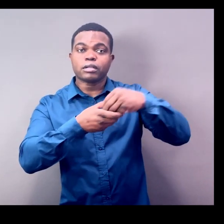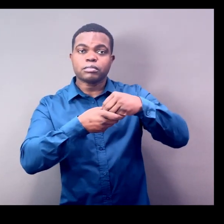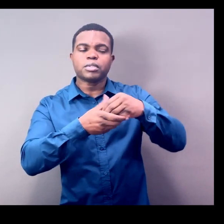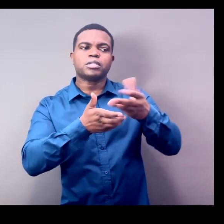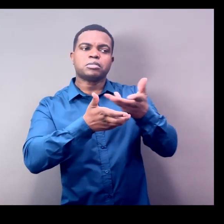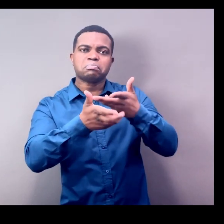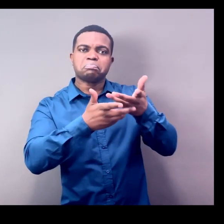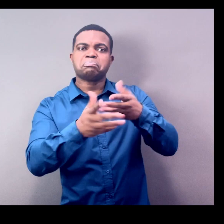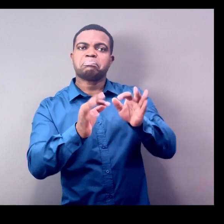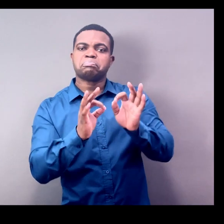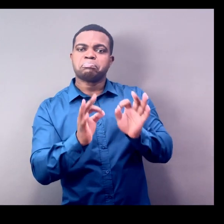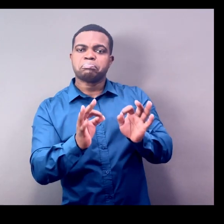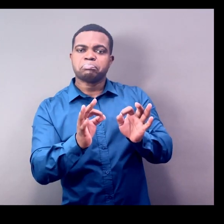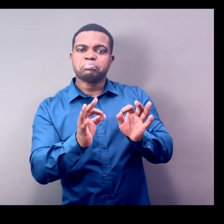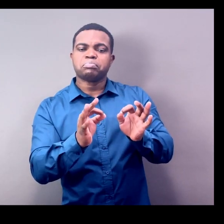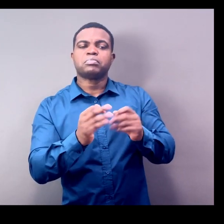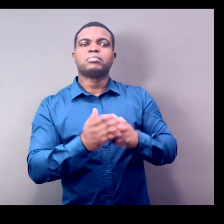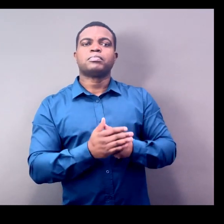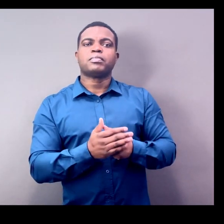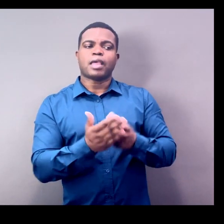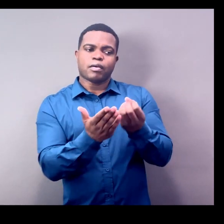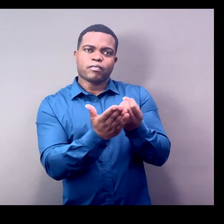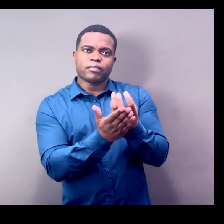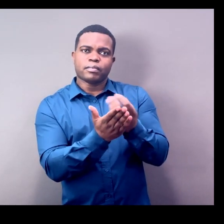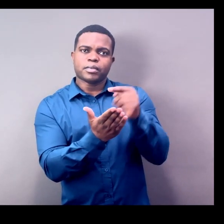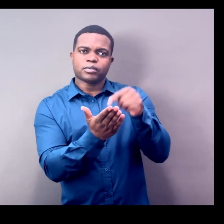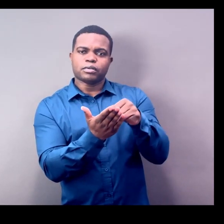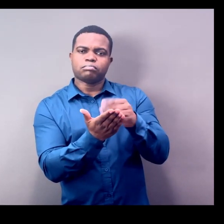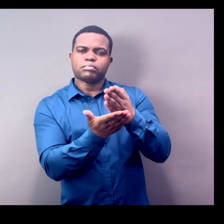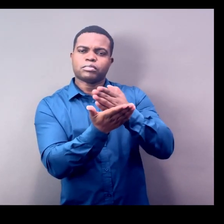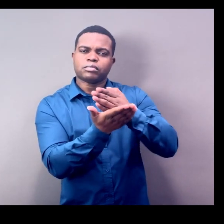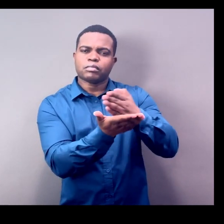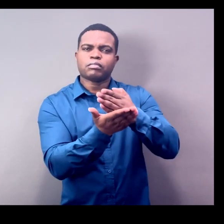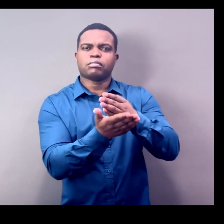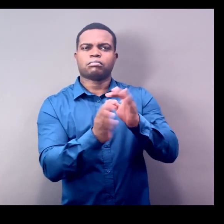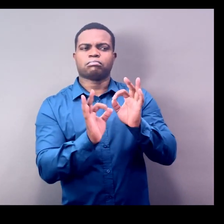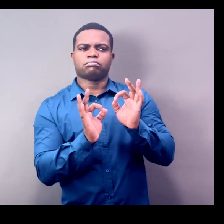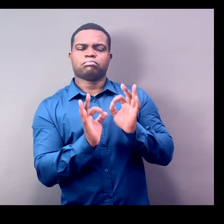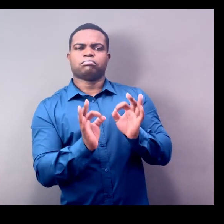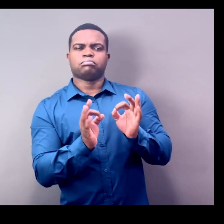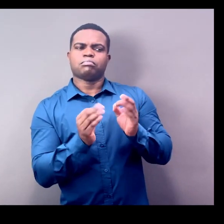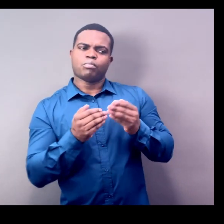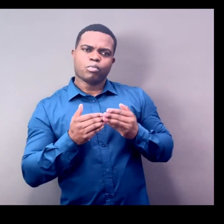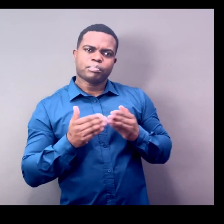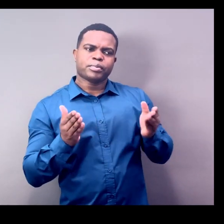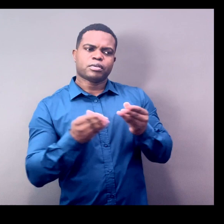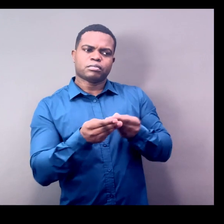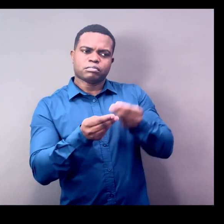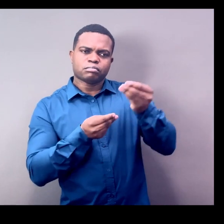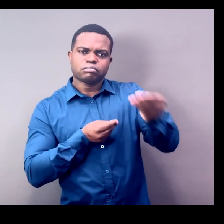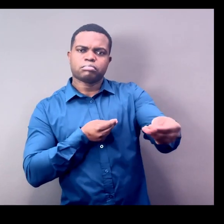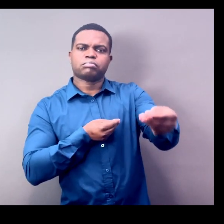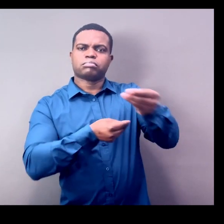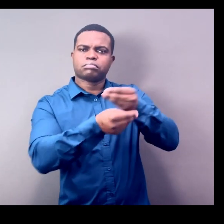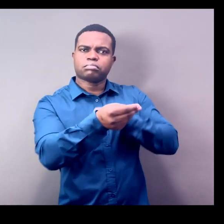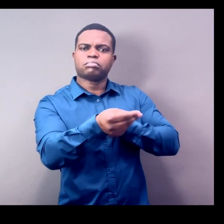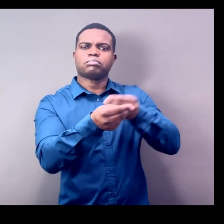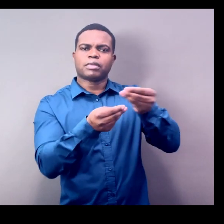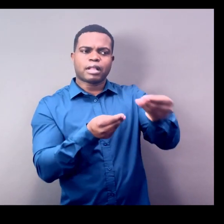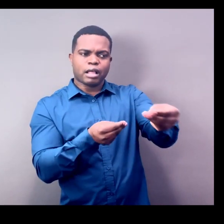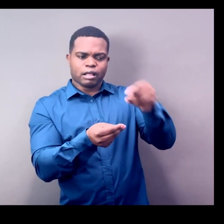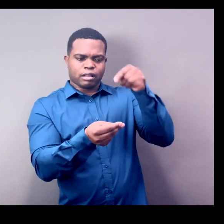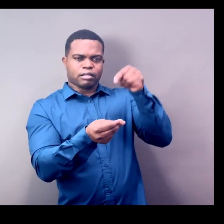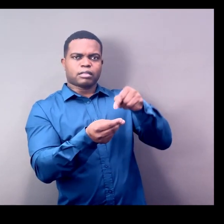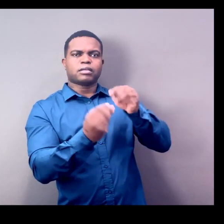engagement. We have information sharing. It helps to share information. When you